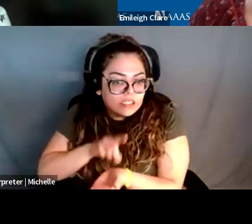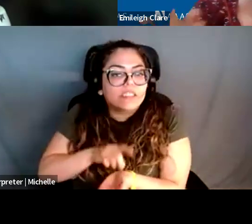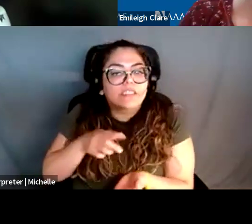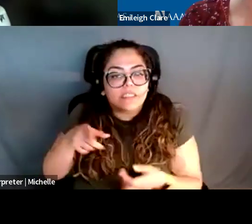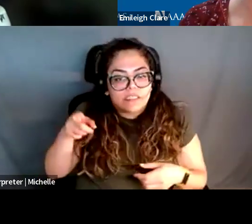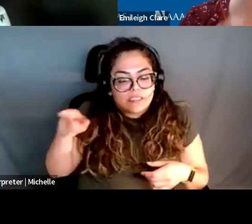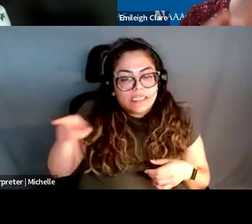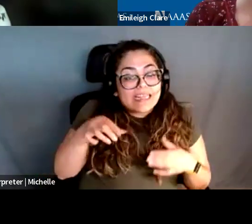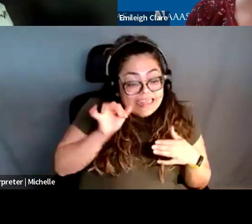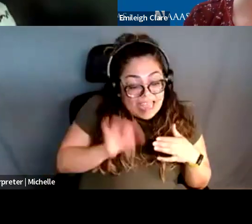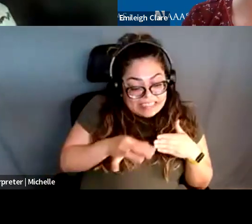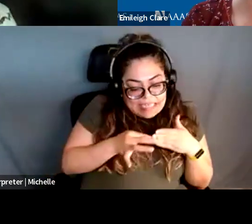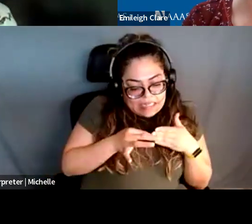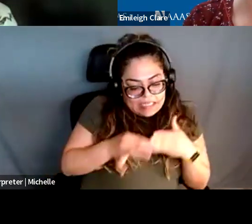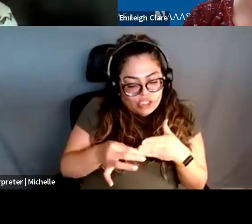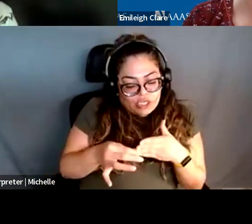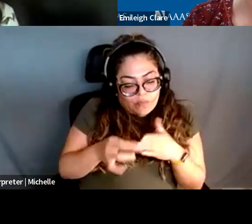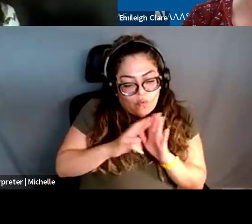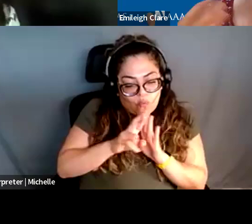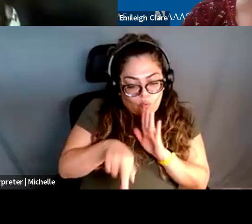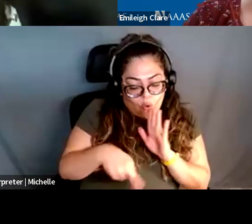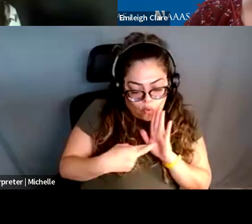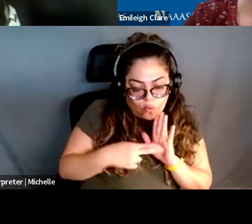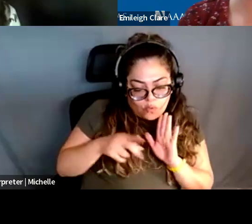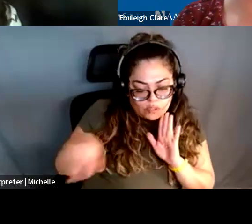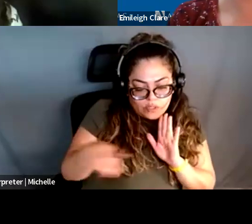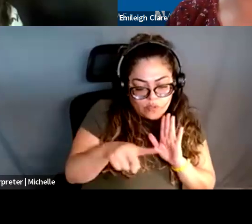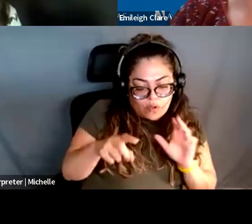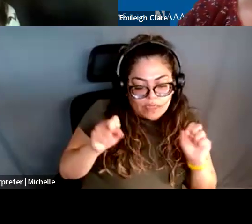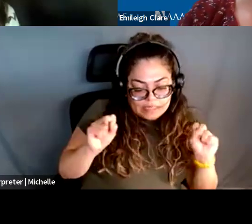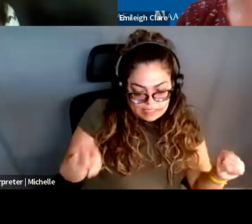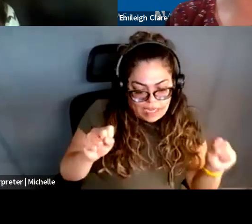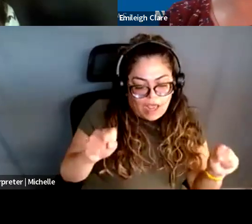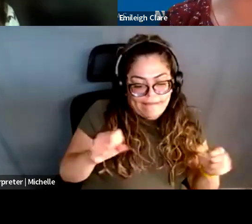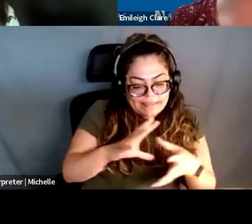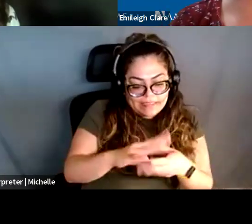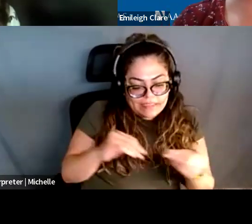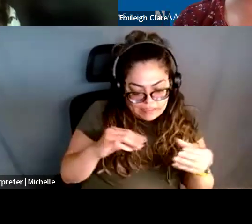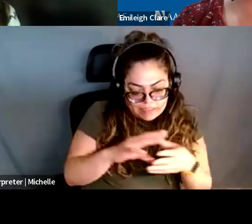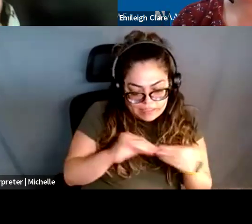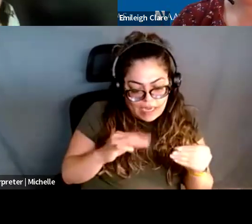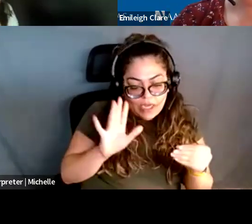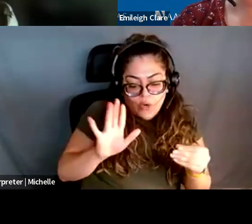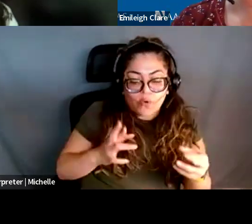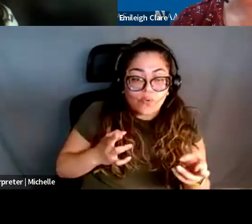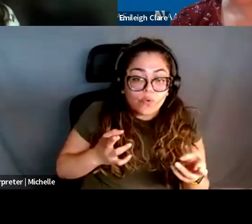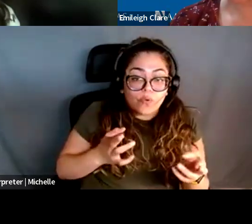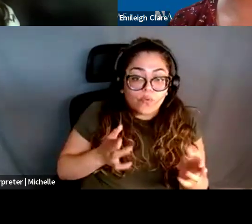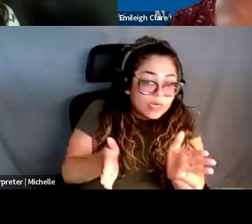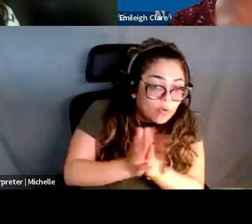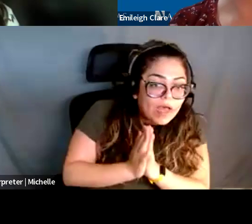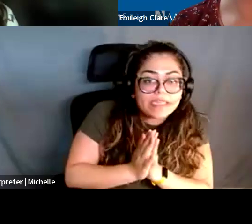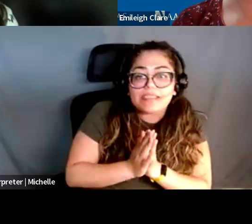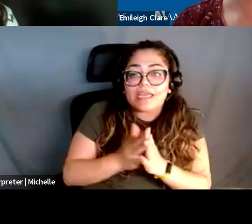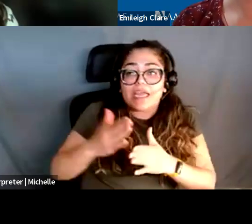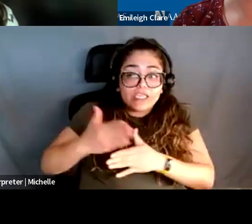leadership role that you could speak, your make requests and ask for it to share it with others what you might need support in.